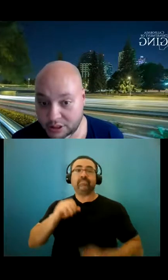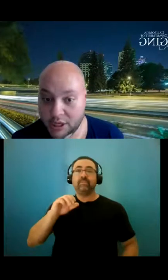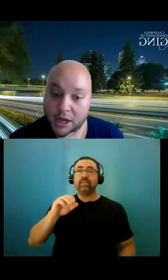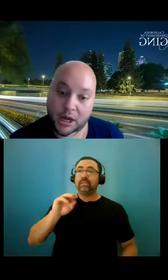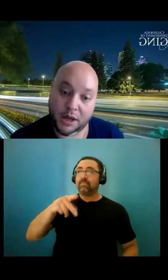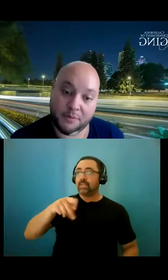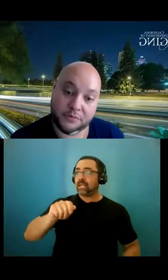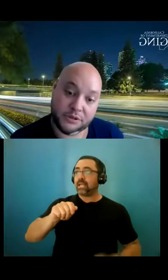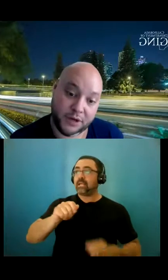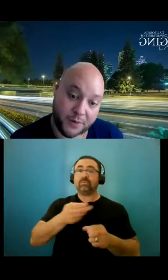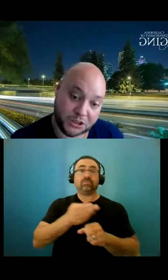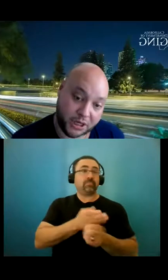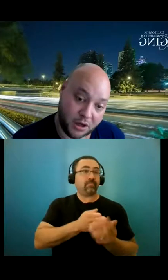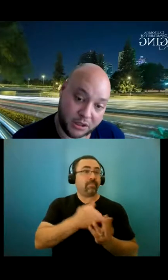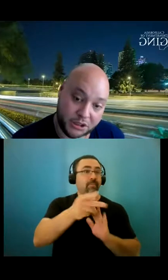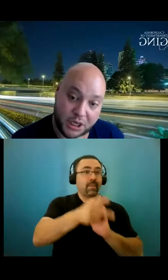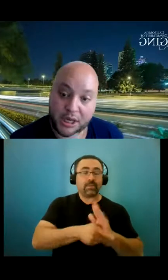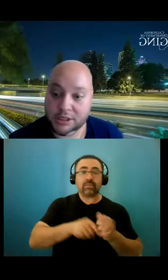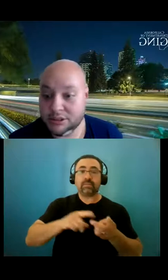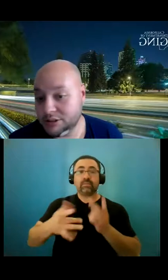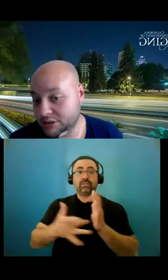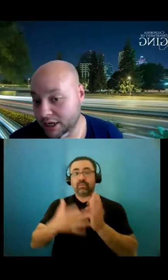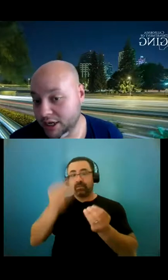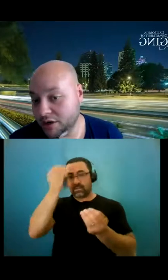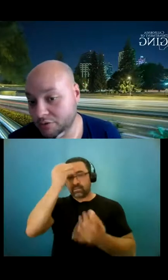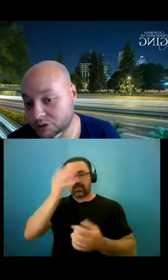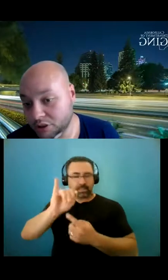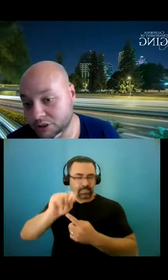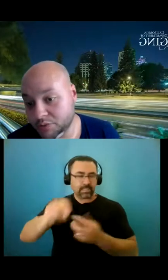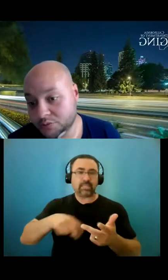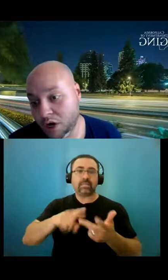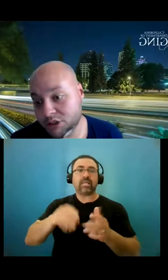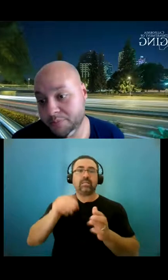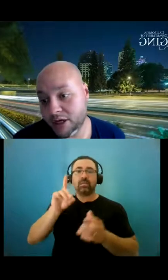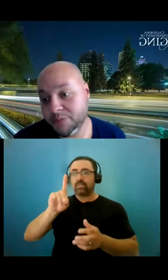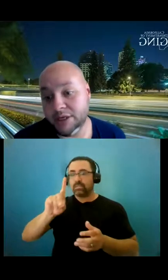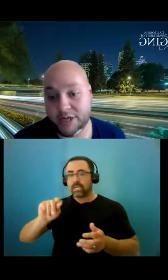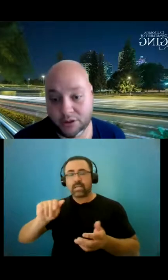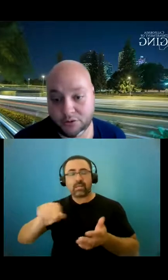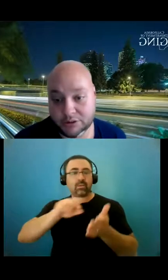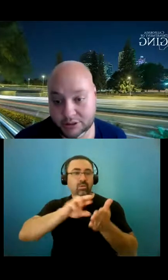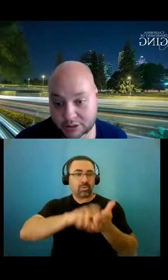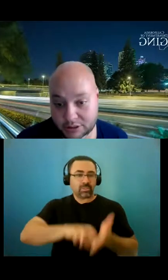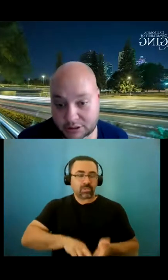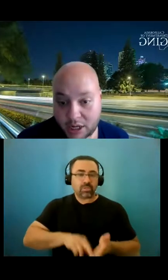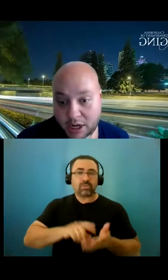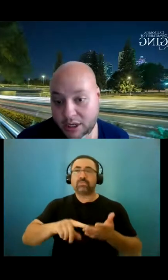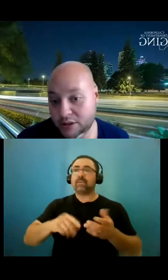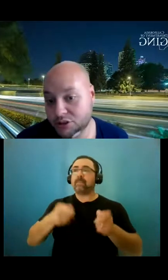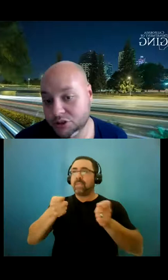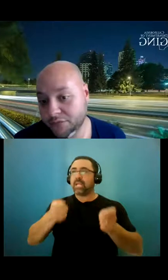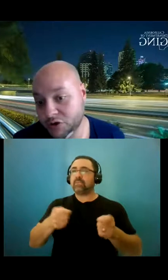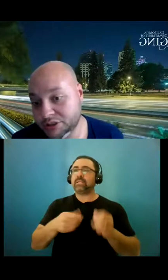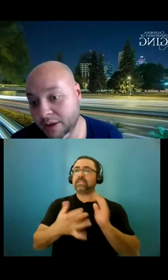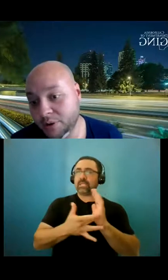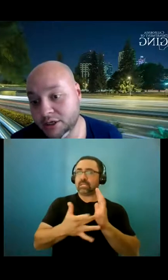policy, information technology, data and research, as well as project management and technical assistance. And again, this is